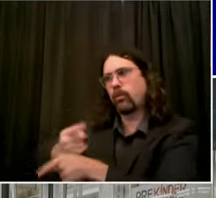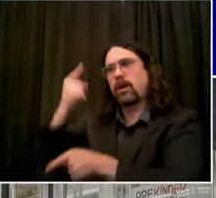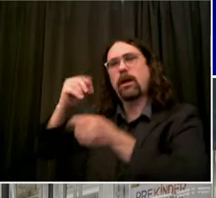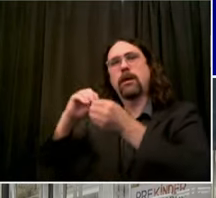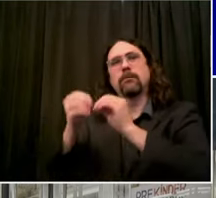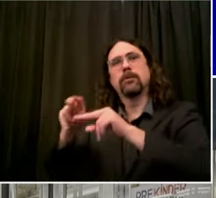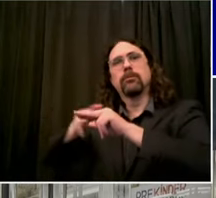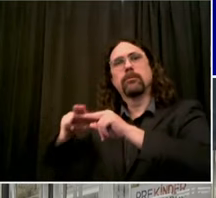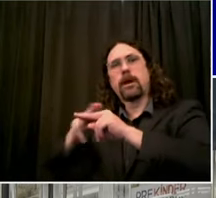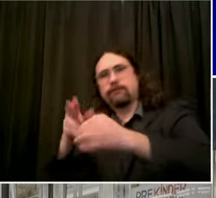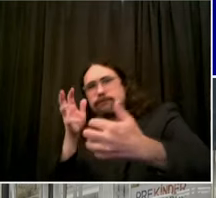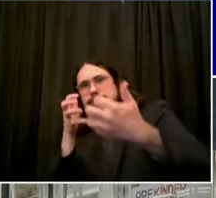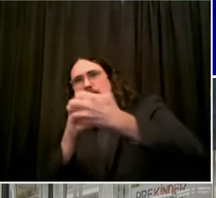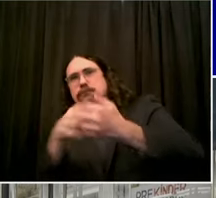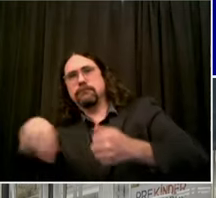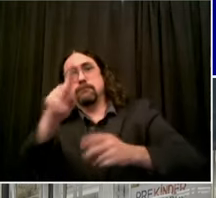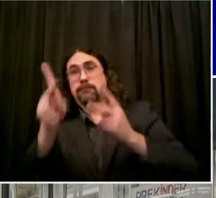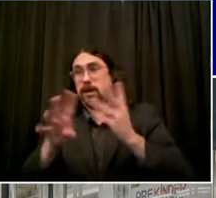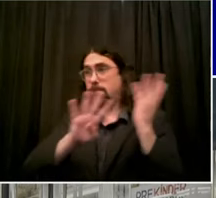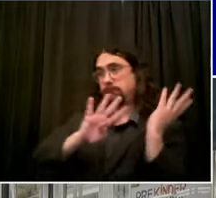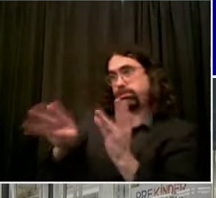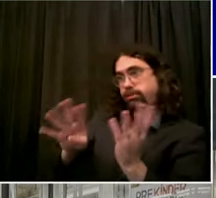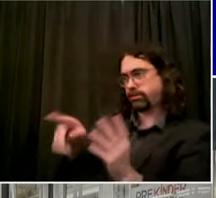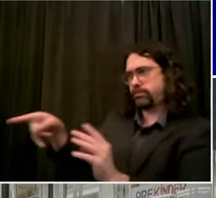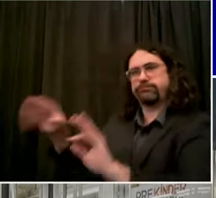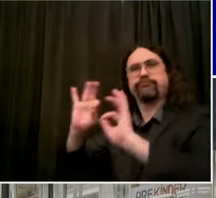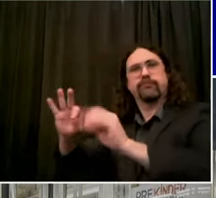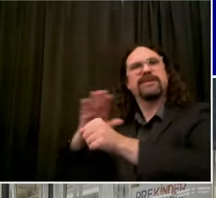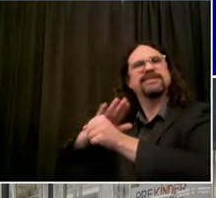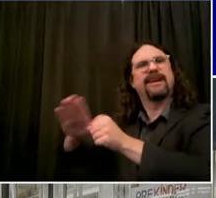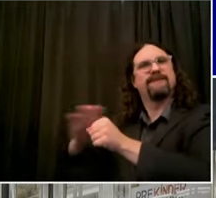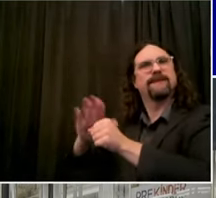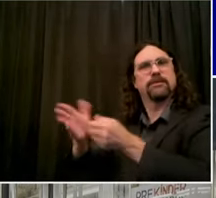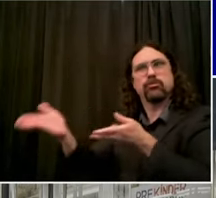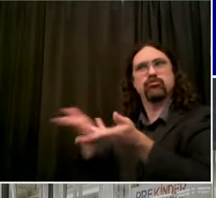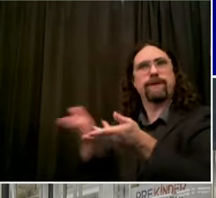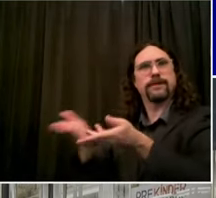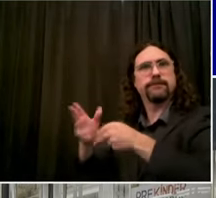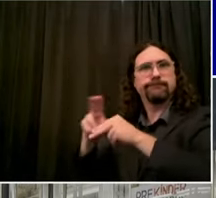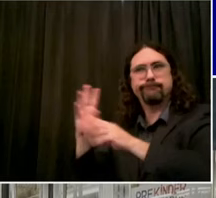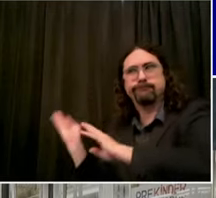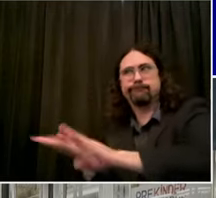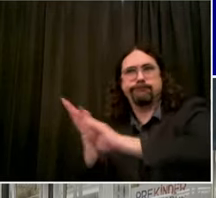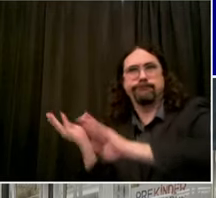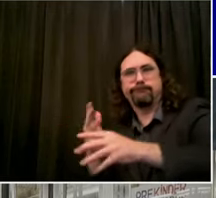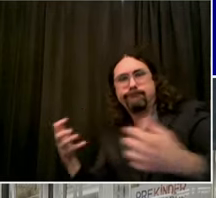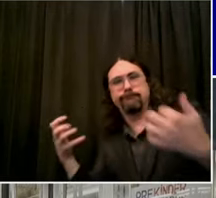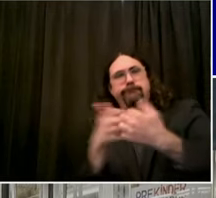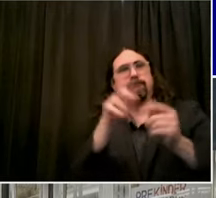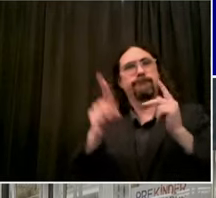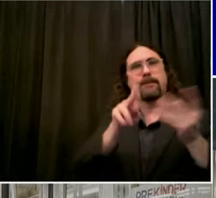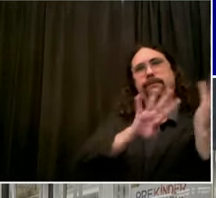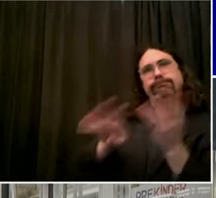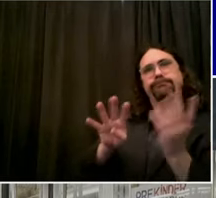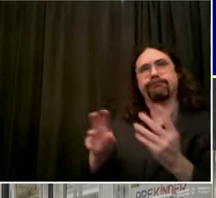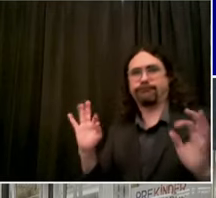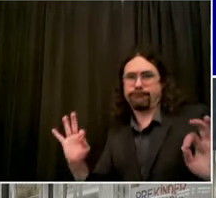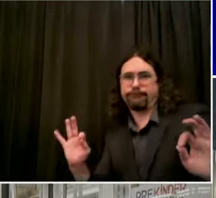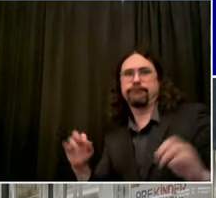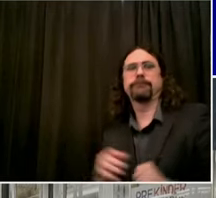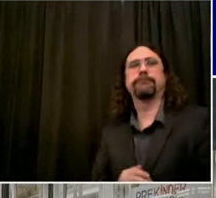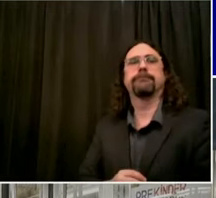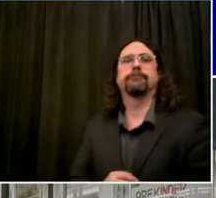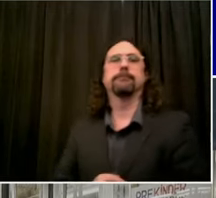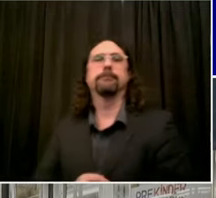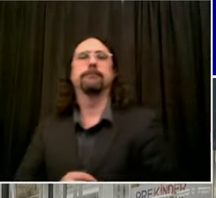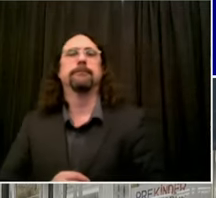you get on a subway or bus, much greater likelihood it will not be crowded. I wanted to see hand sanitizer in all stations. They're doing that.